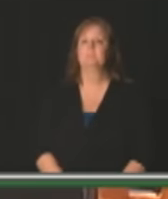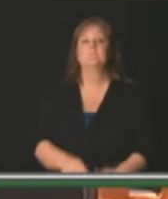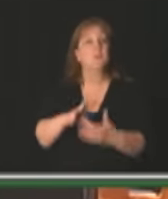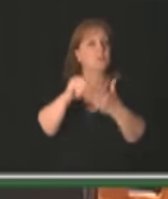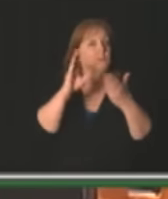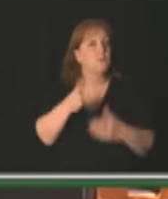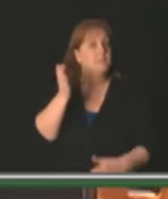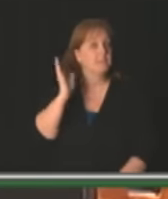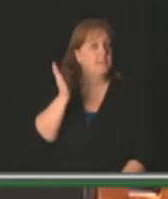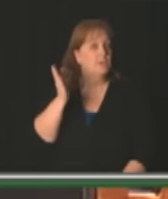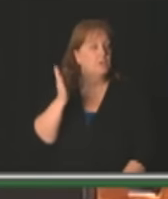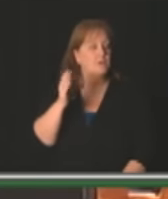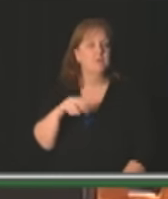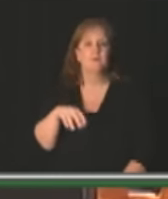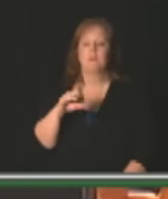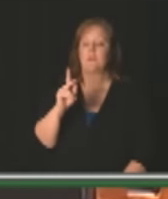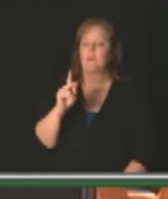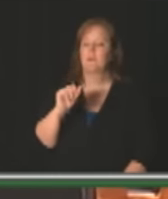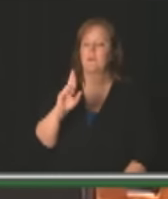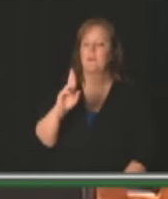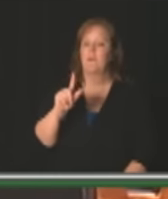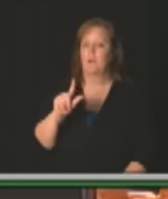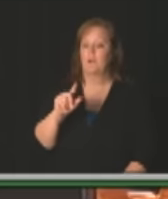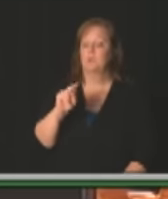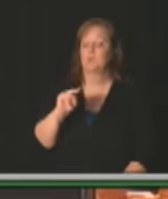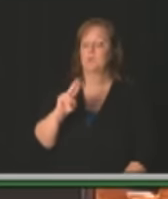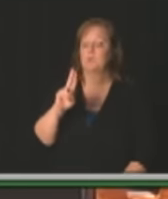Student Speaker, Carl Nusa.